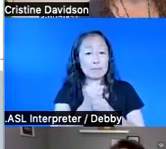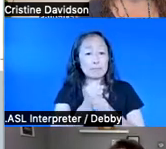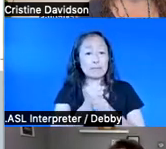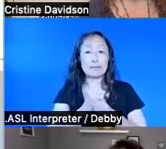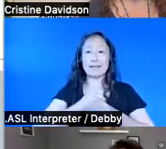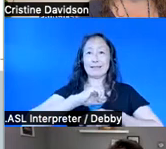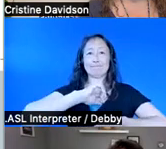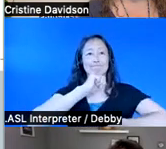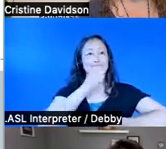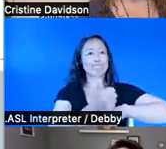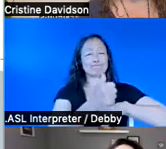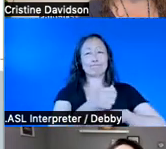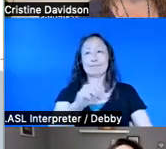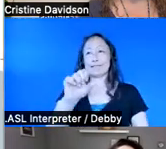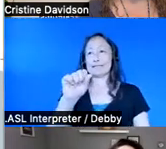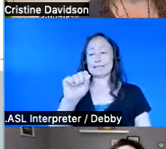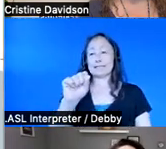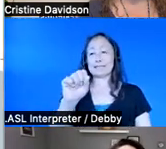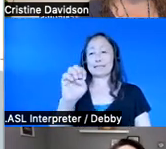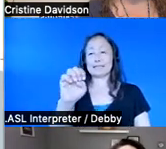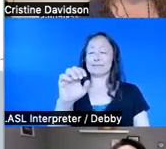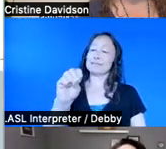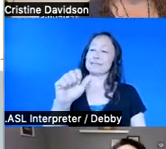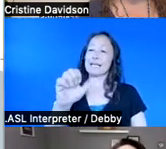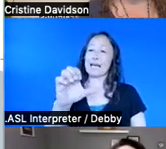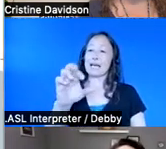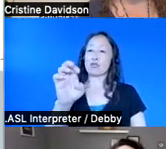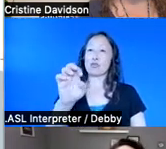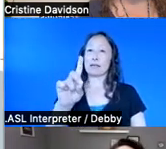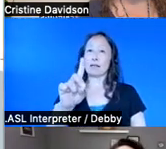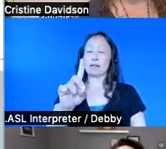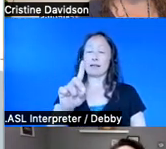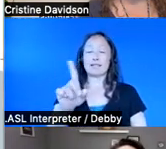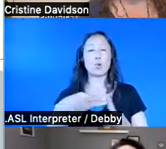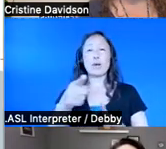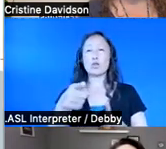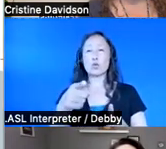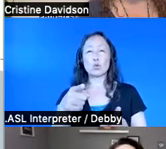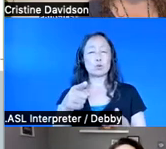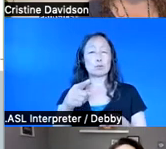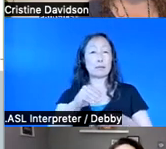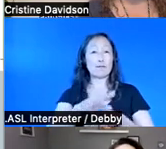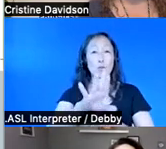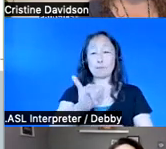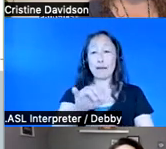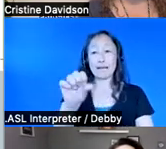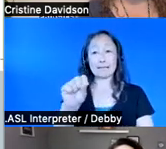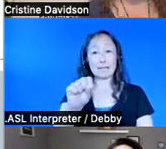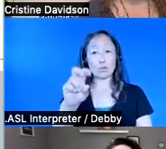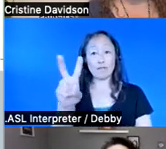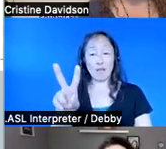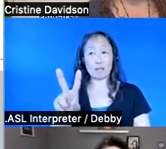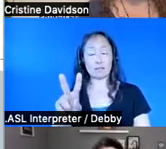Certainly when you're impacted by sexual violence, you're certainly not feeling very sacred, right? And someone has